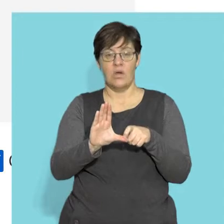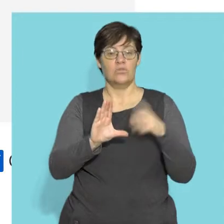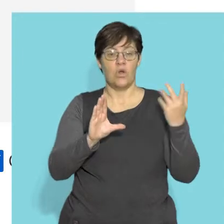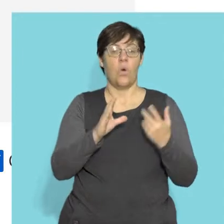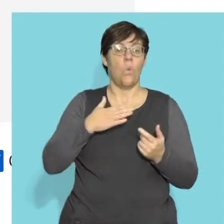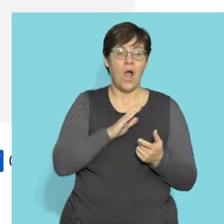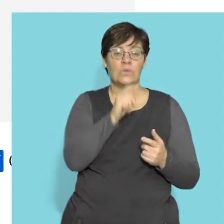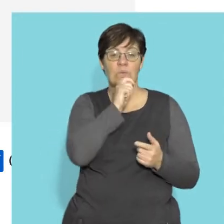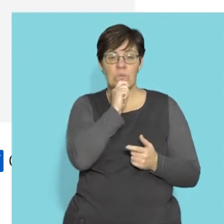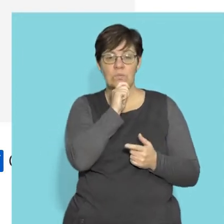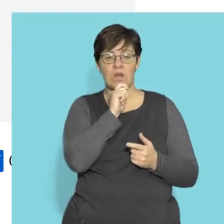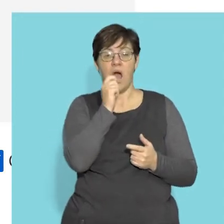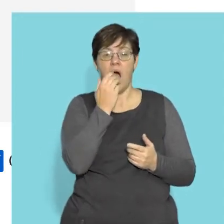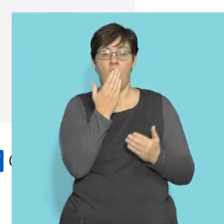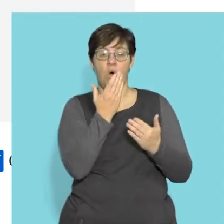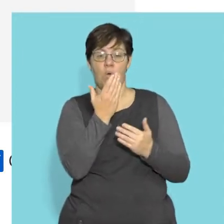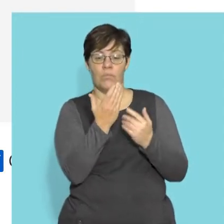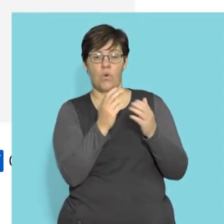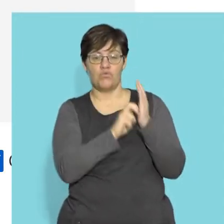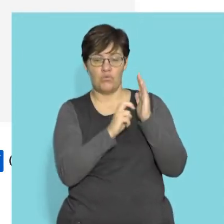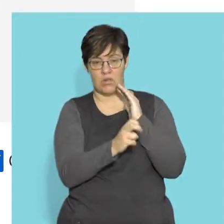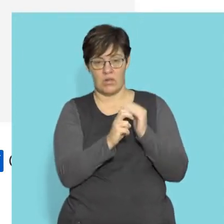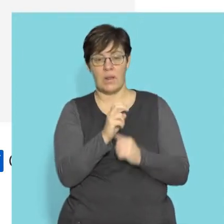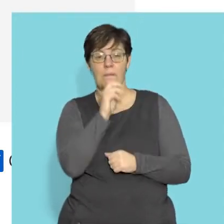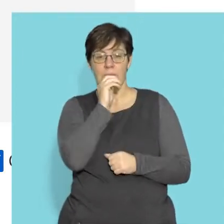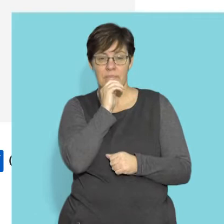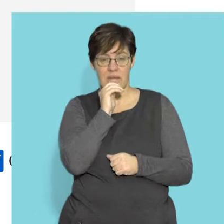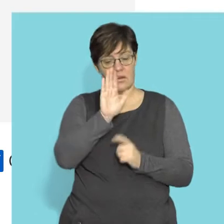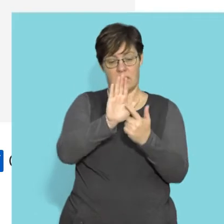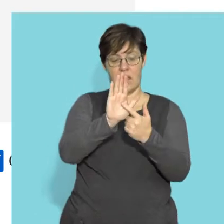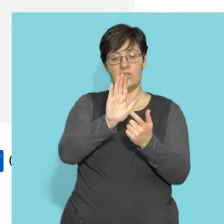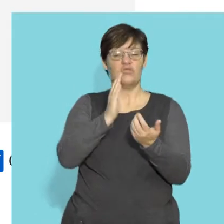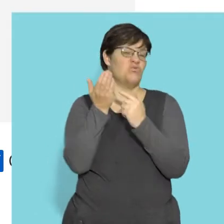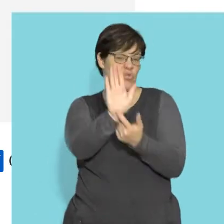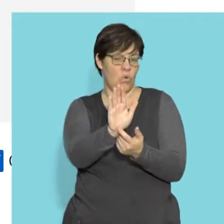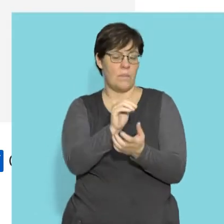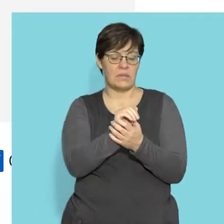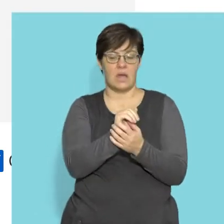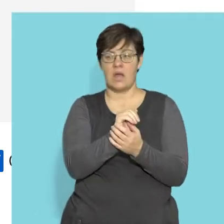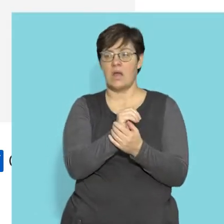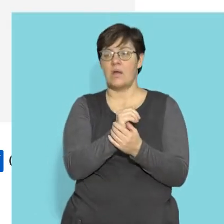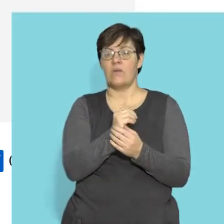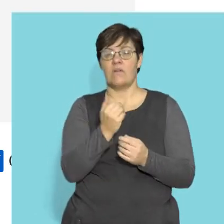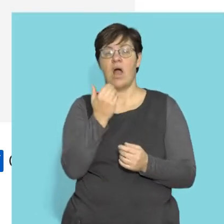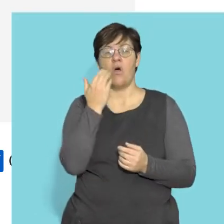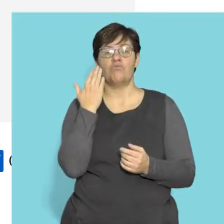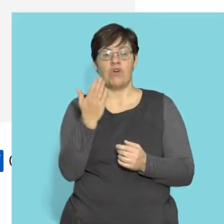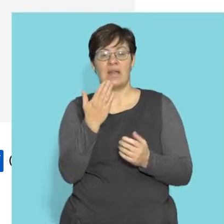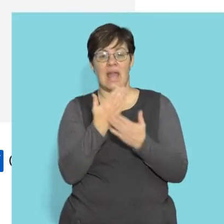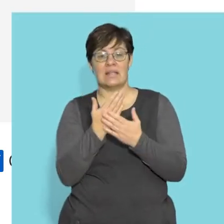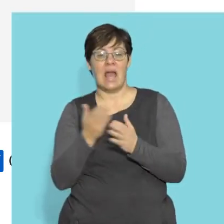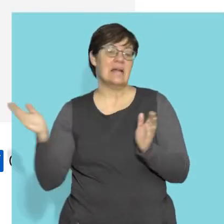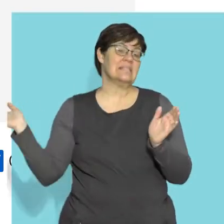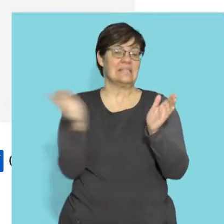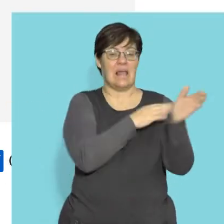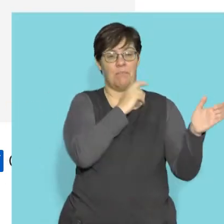to use this right hand rule, and it's not the same as the other right hand rule, I call it the right hand slap